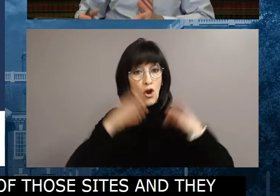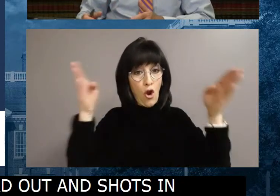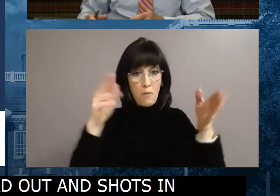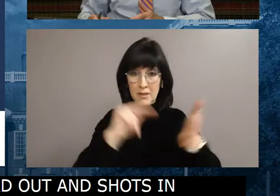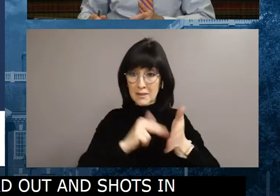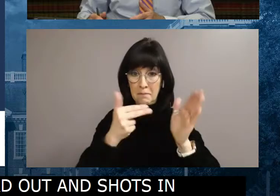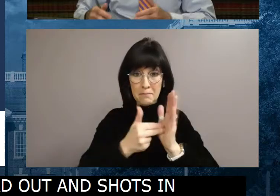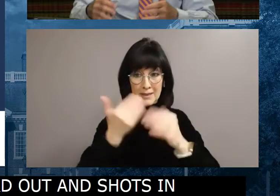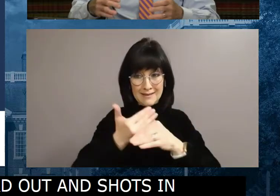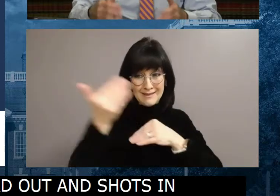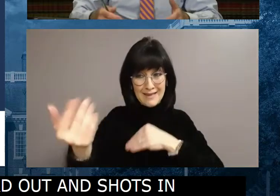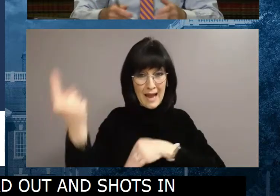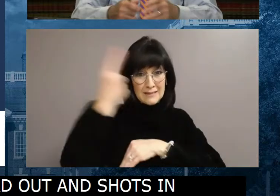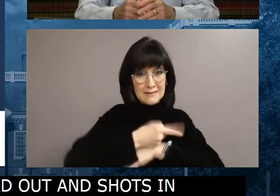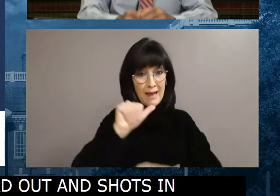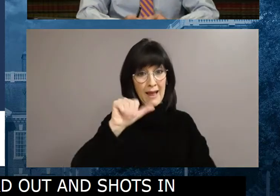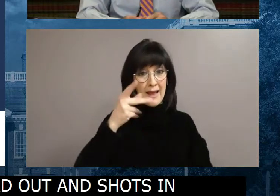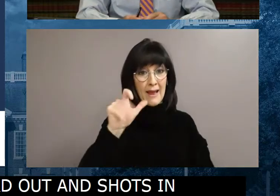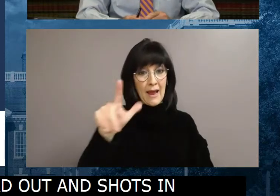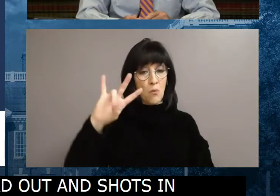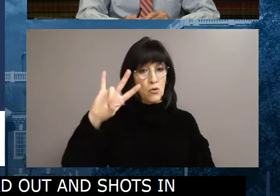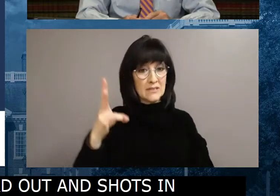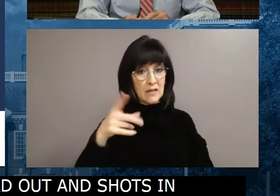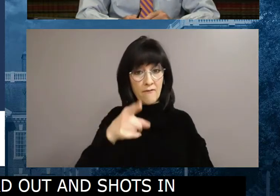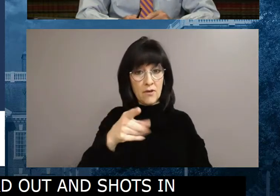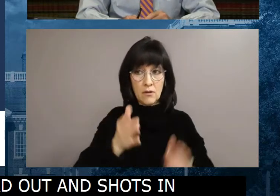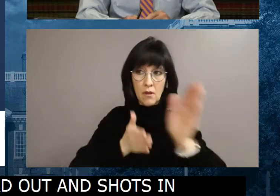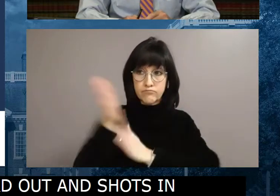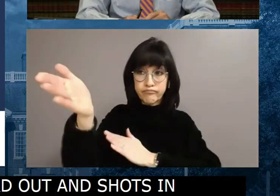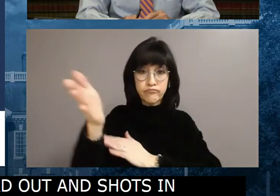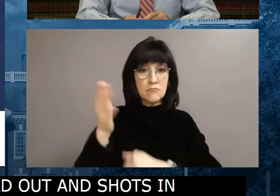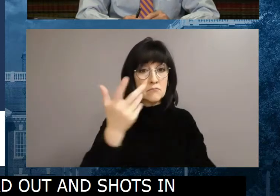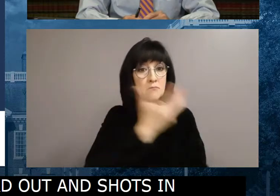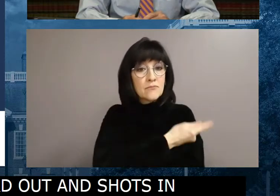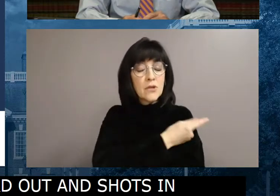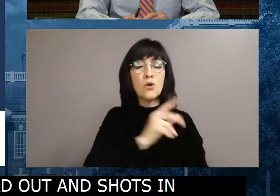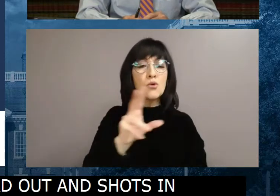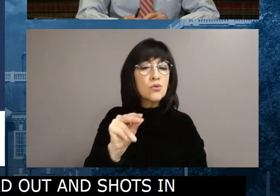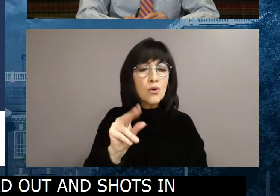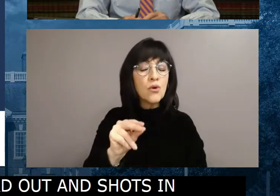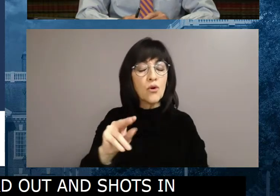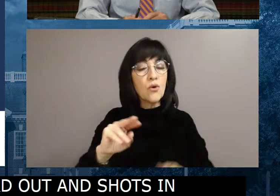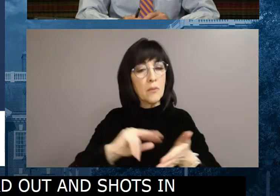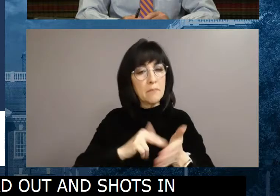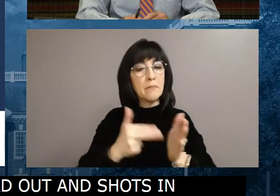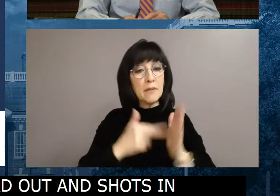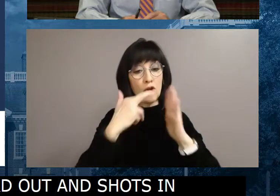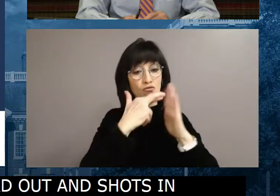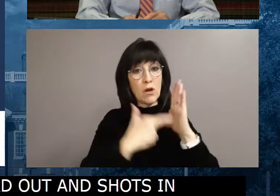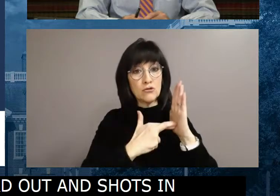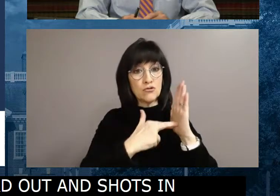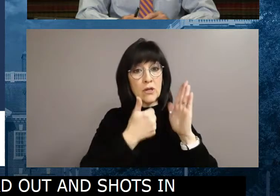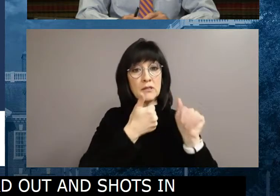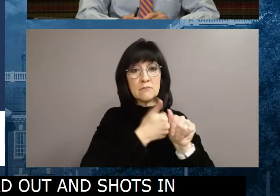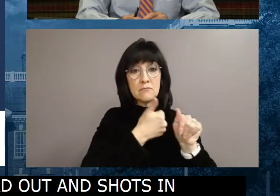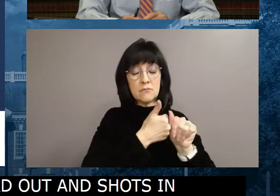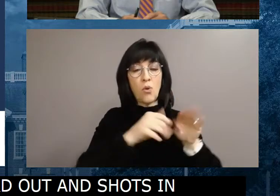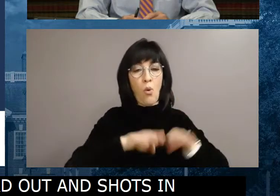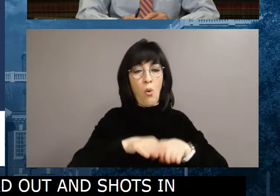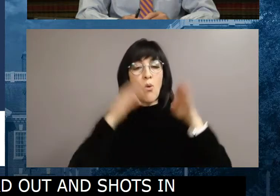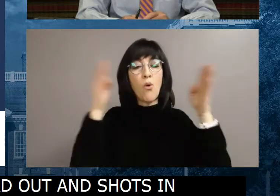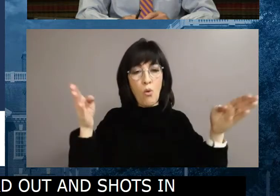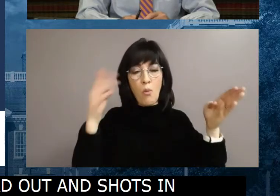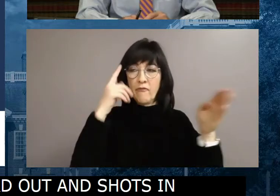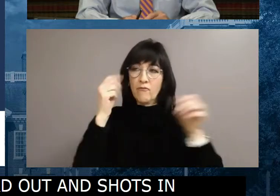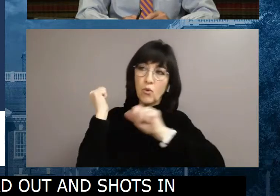the next day, but you'll be on the list to be offered appointments across our state closer to